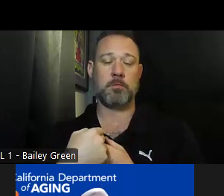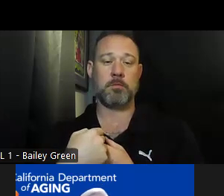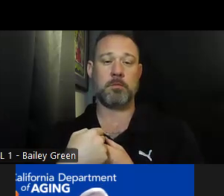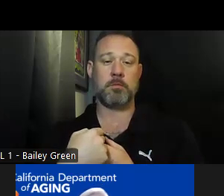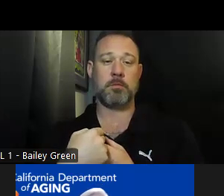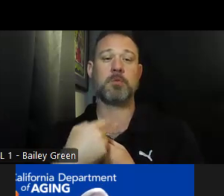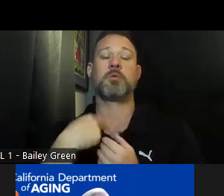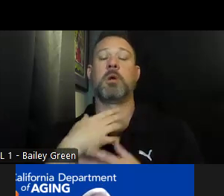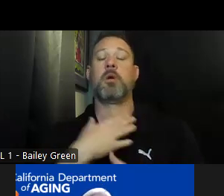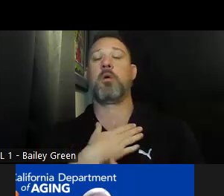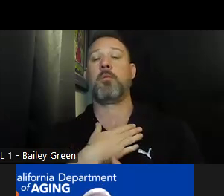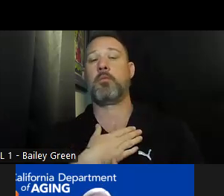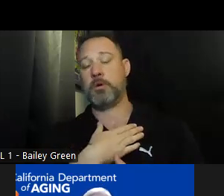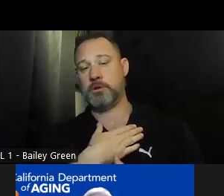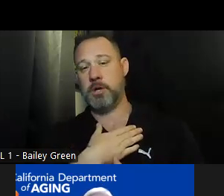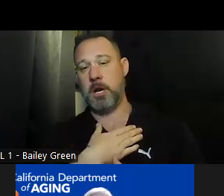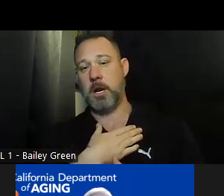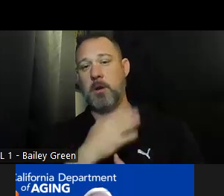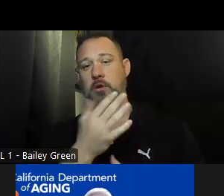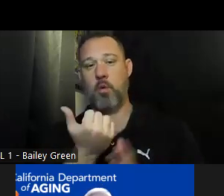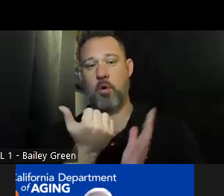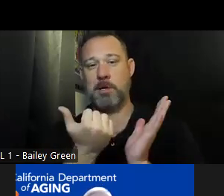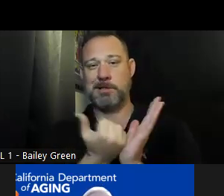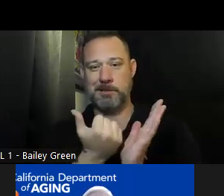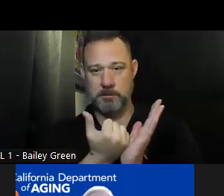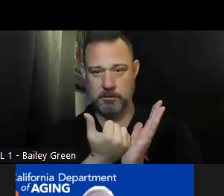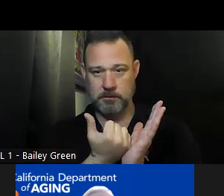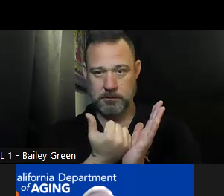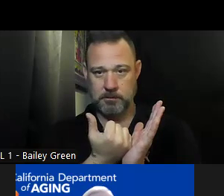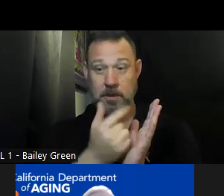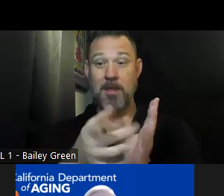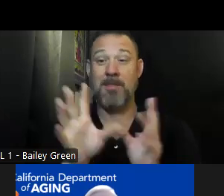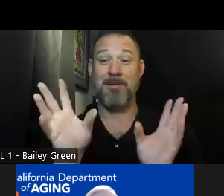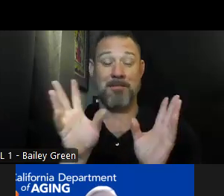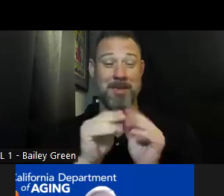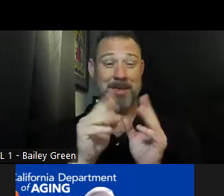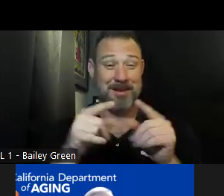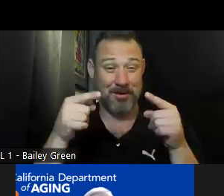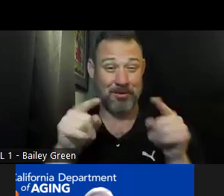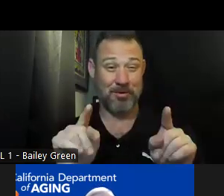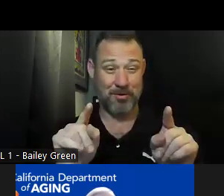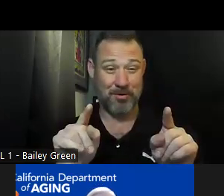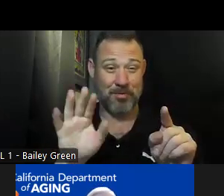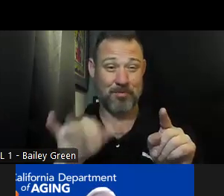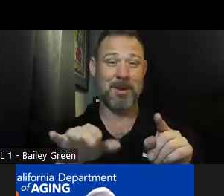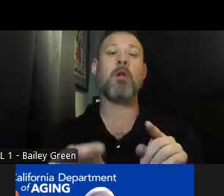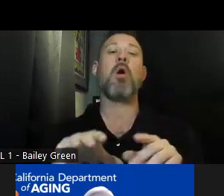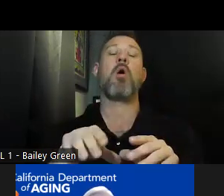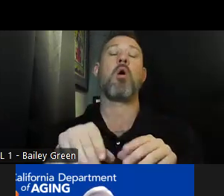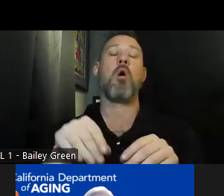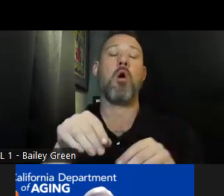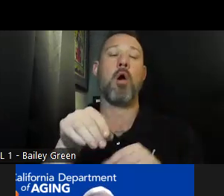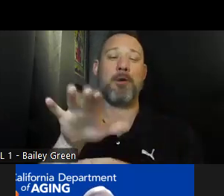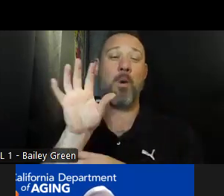we appreciate your assistance in that. And while the meeting is in session, please turn on your video so we know that